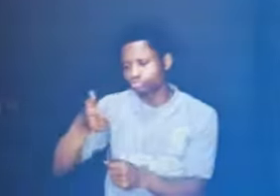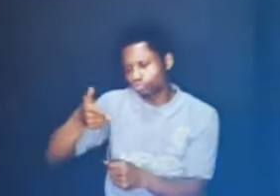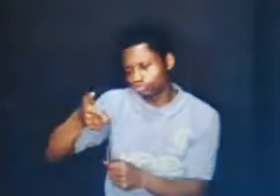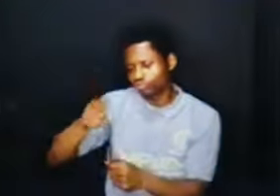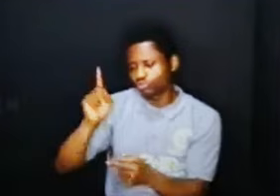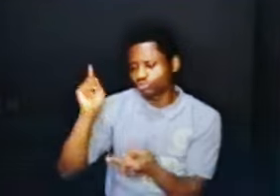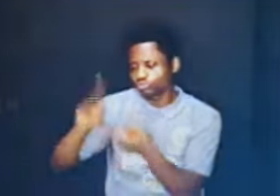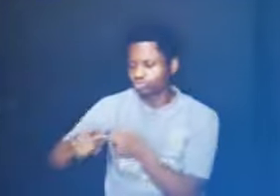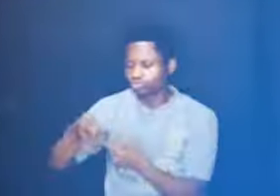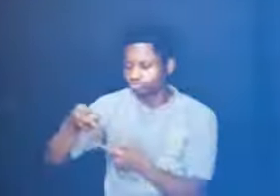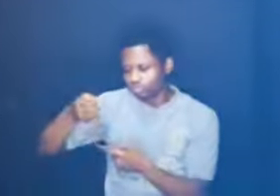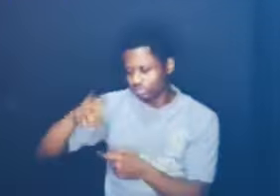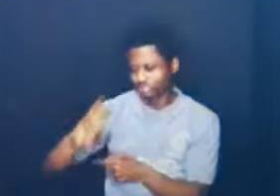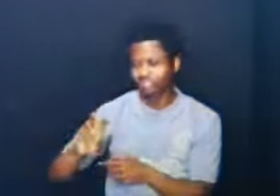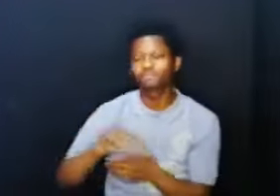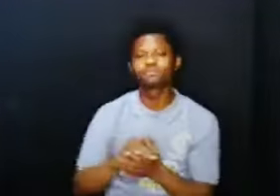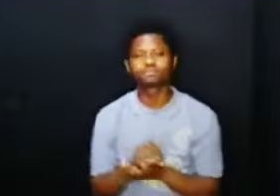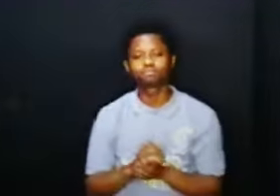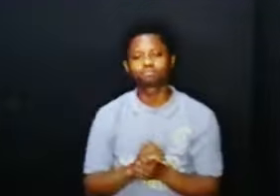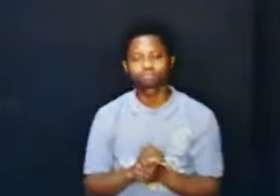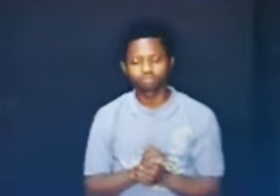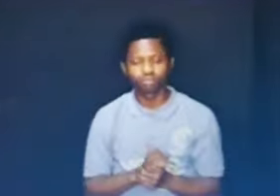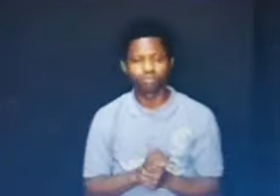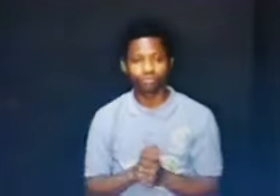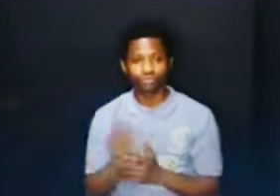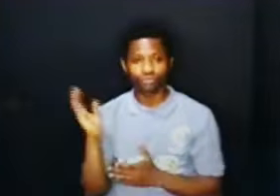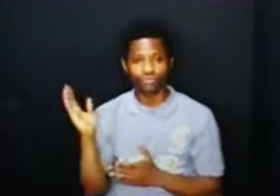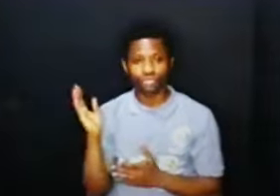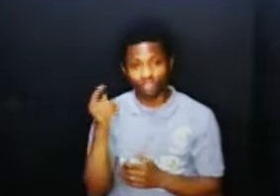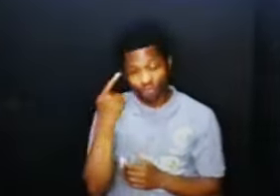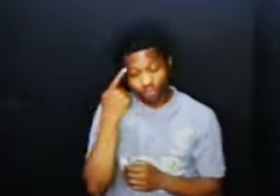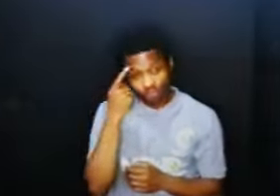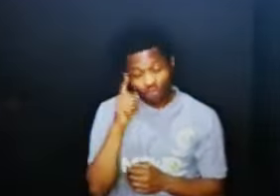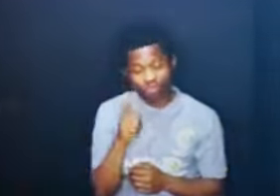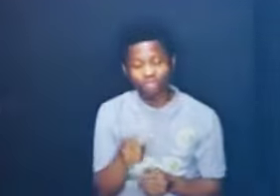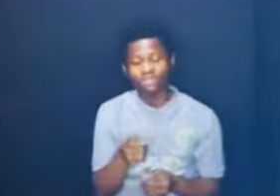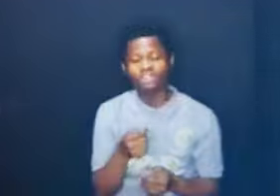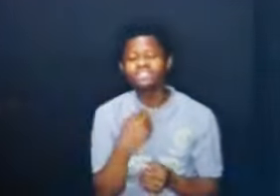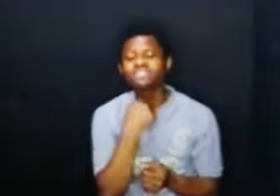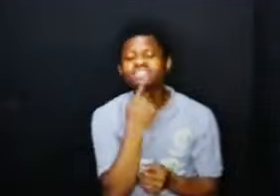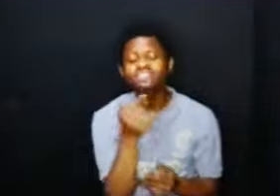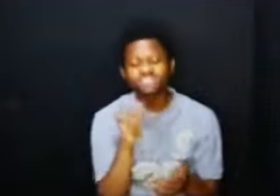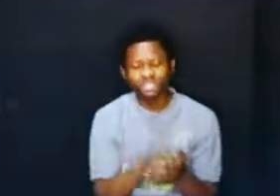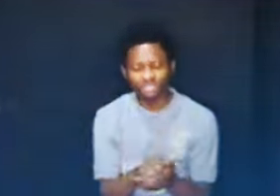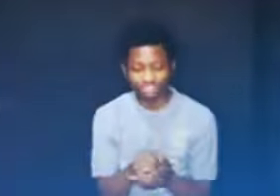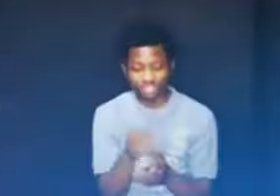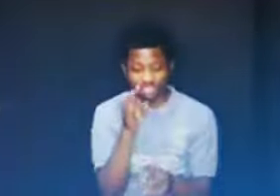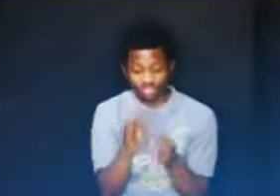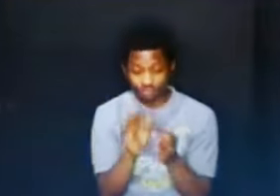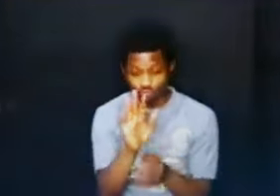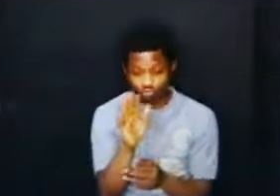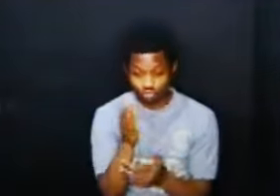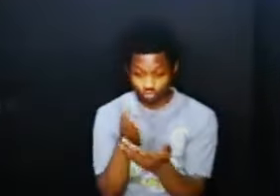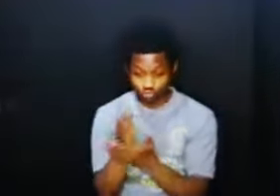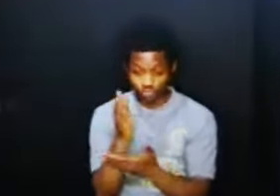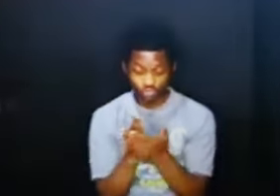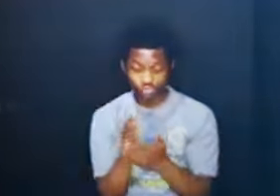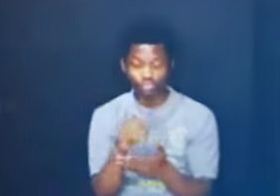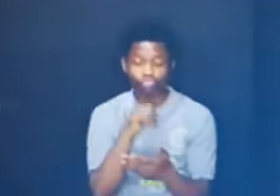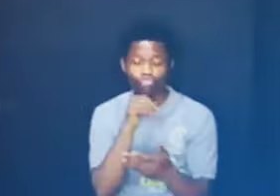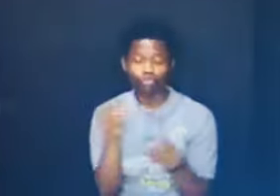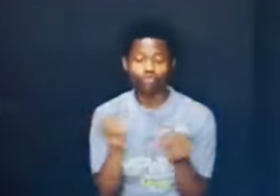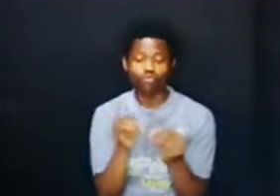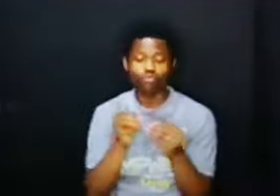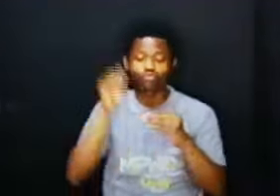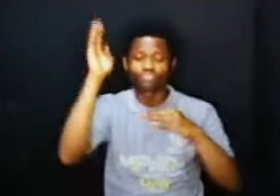26. For I tell you that unless your righteousness surpasses that of the Pharisees and the teachers